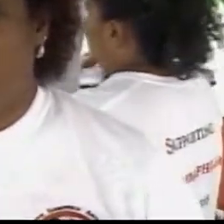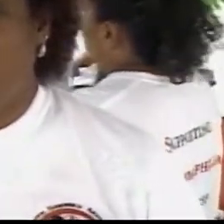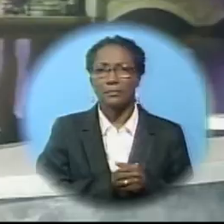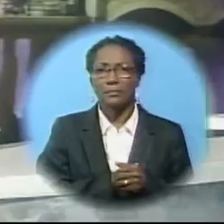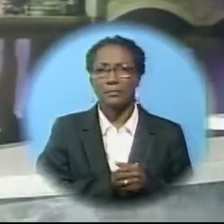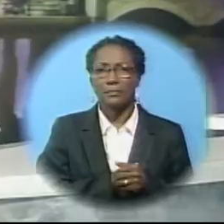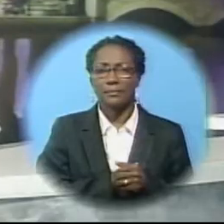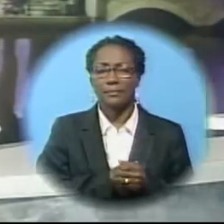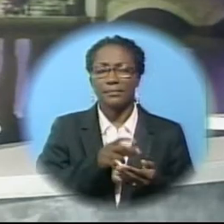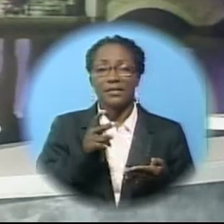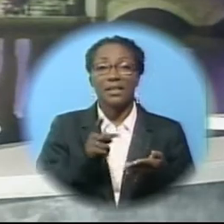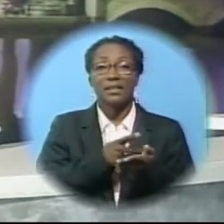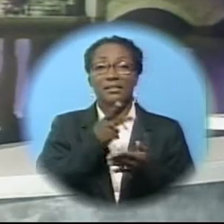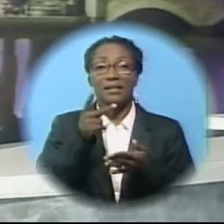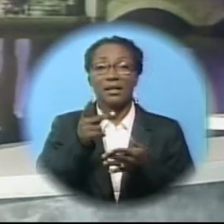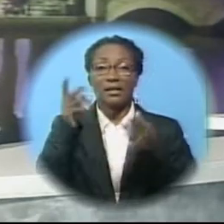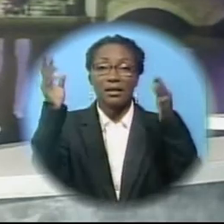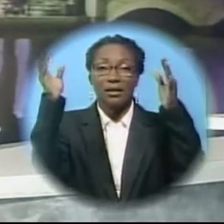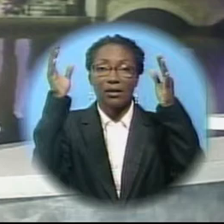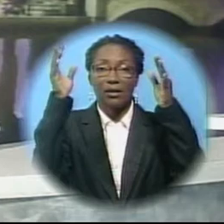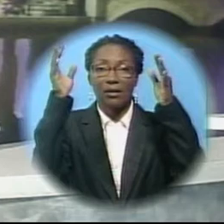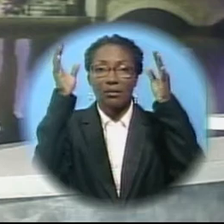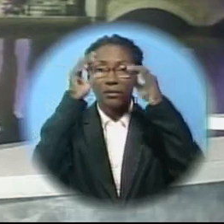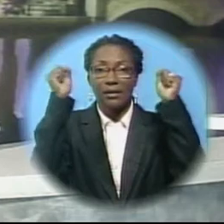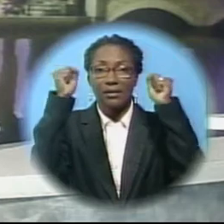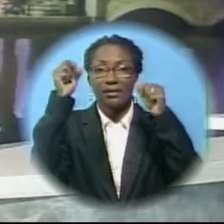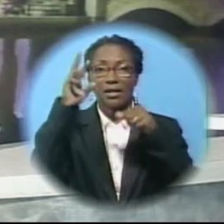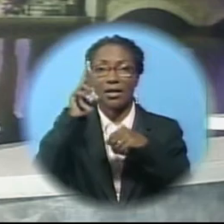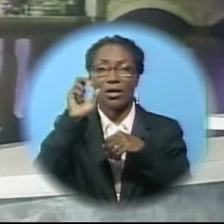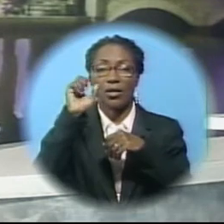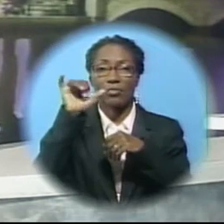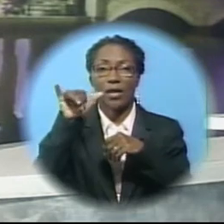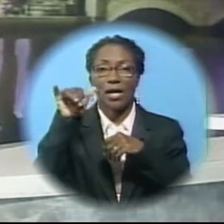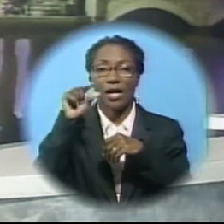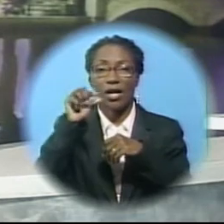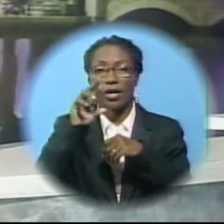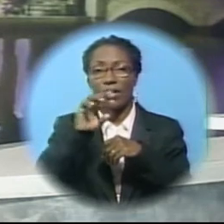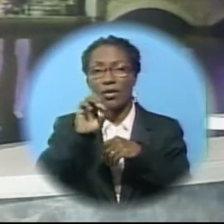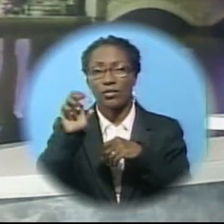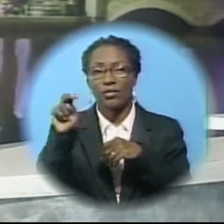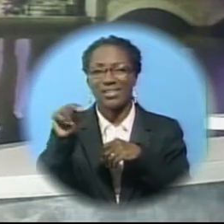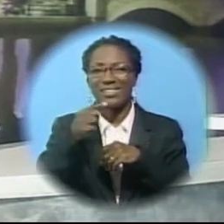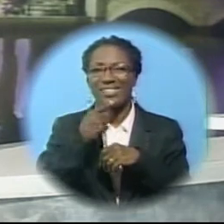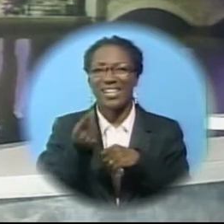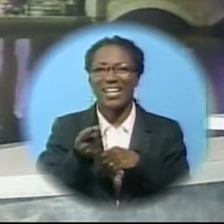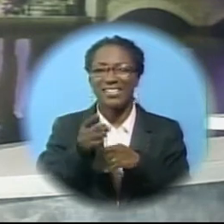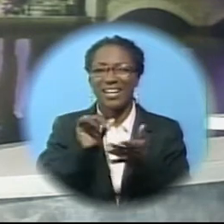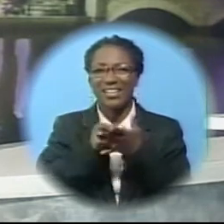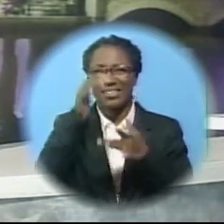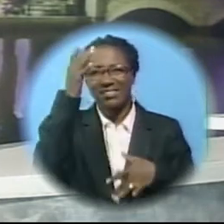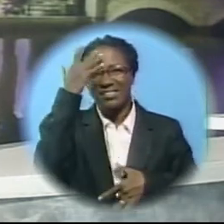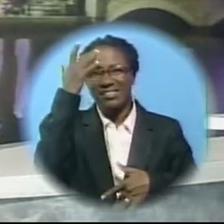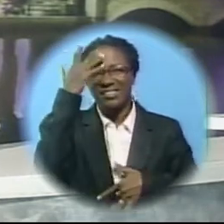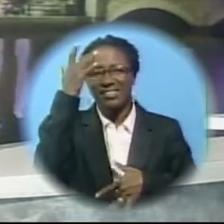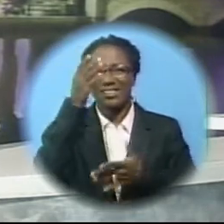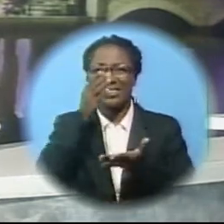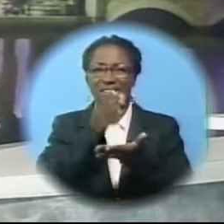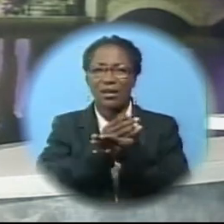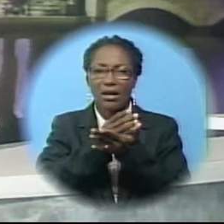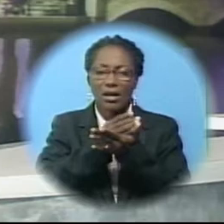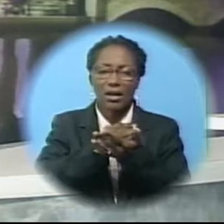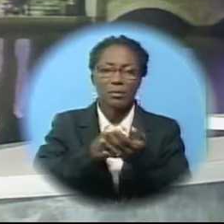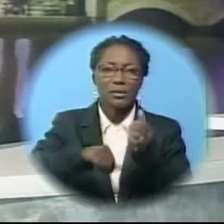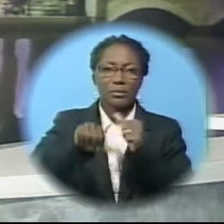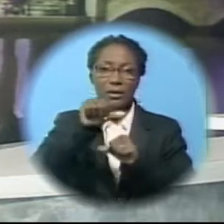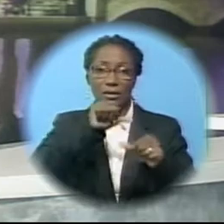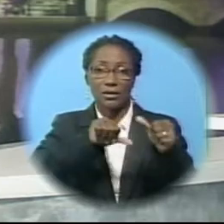that. Vice President Ray Grinnis says while hemophilia limits participation in certain rough activities, it is